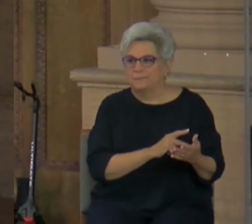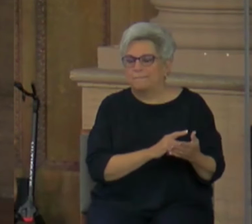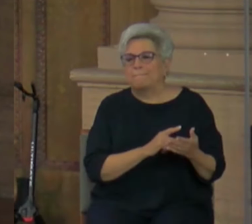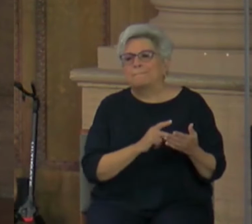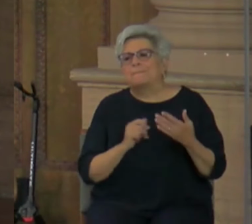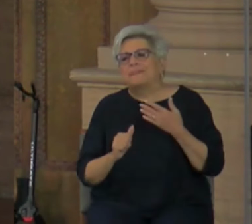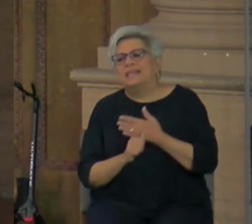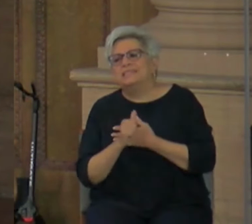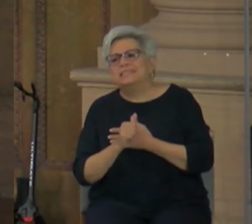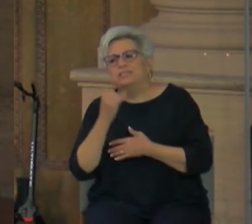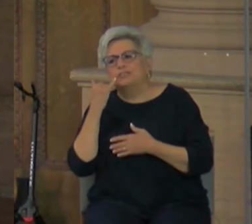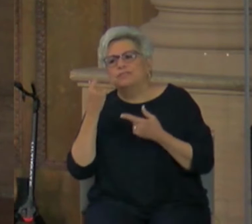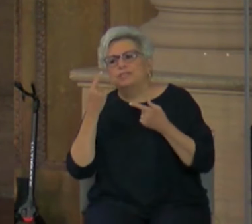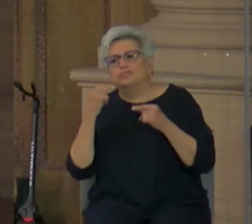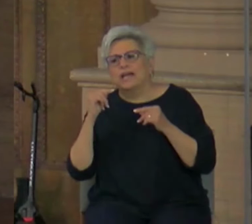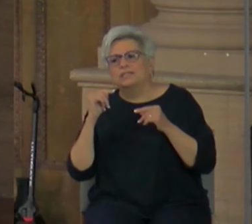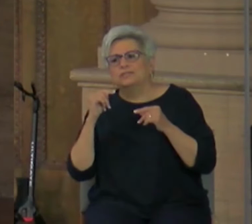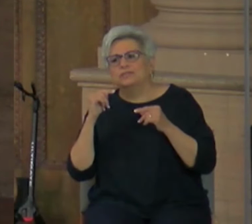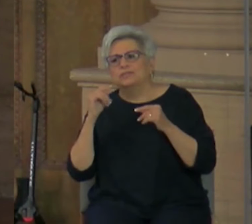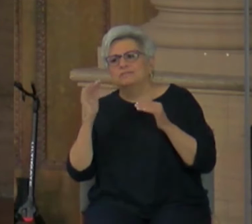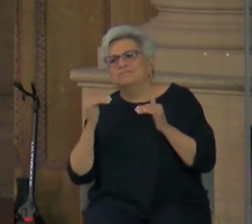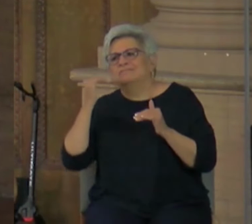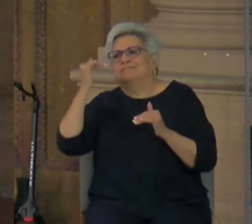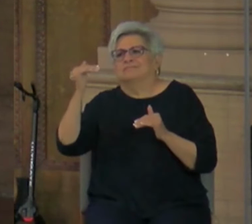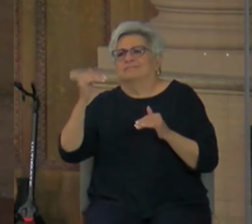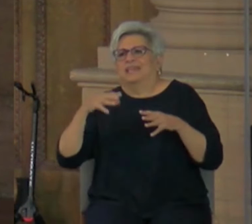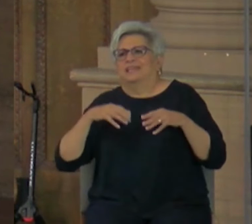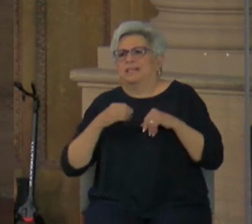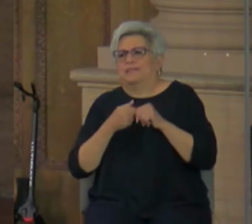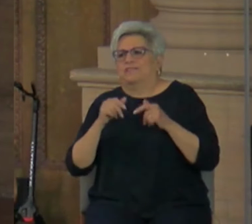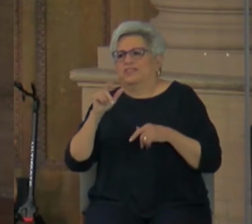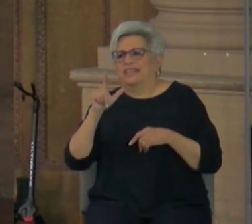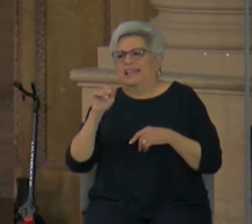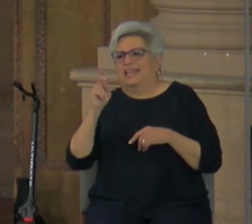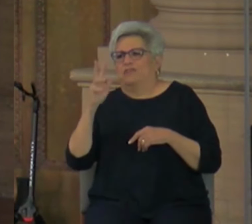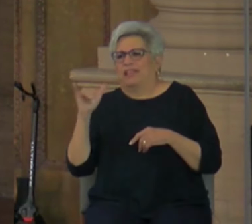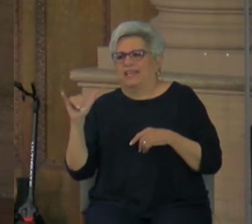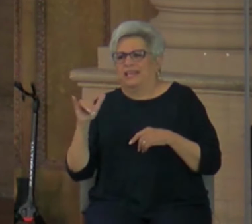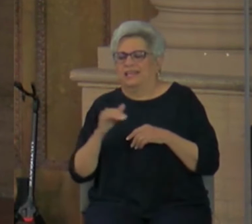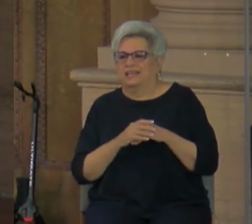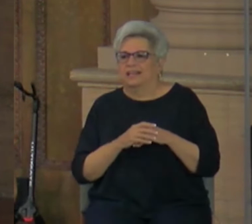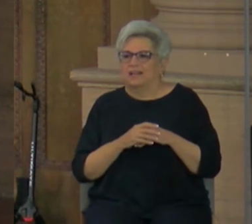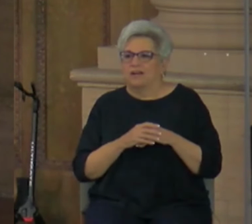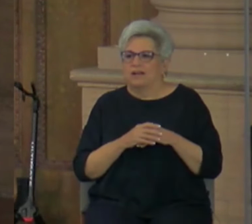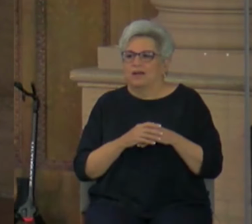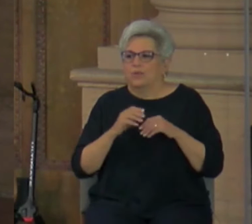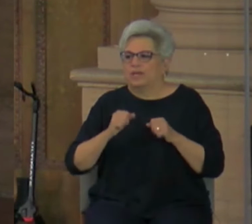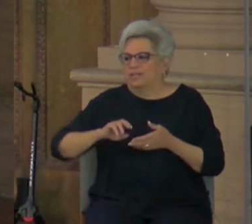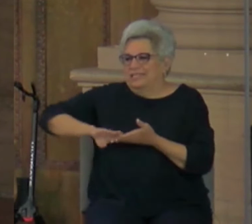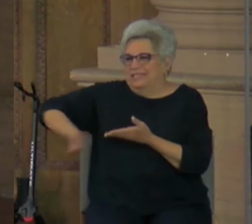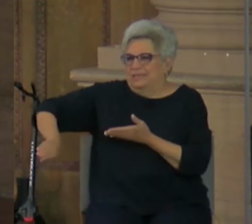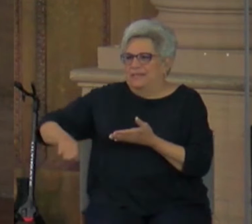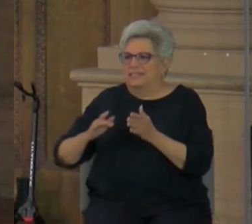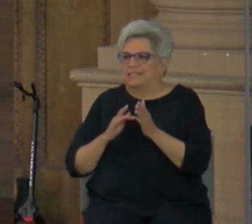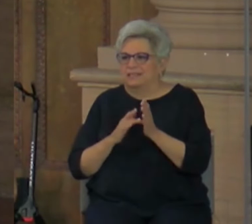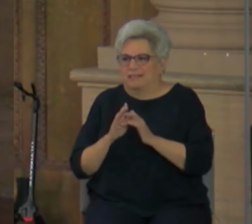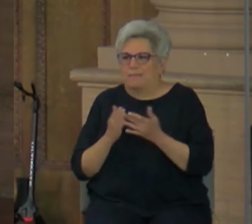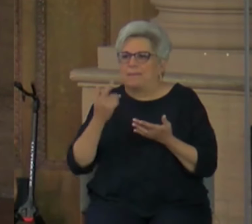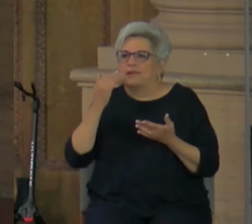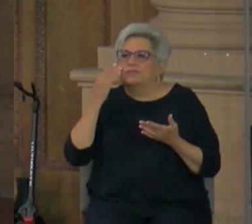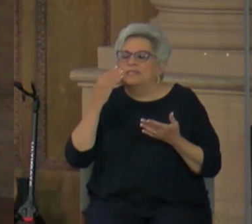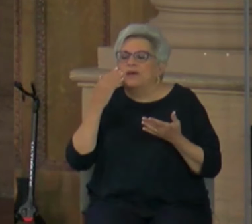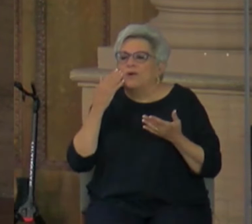that if we try to take a hyper-literal approach to poetry, we could do a couple things. One is we could dismiss the Bible because we know for sure there's no literal